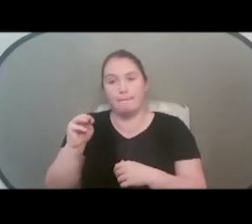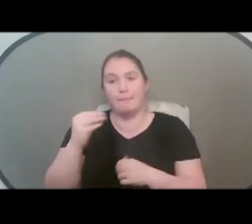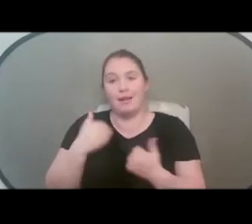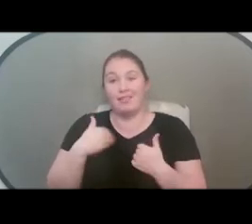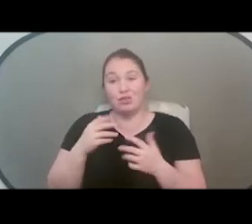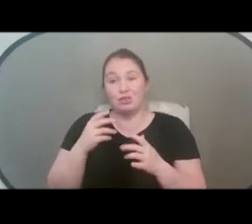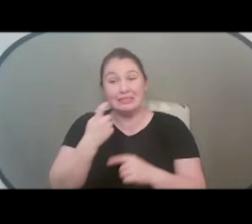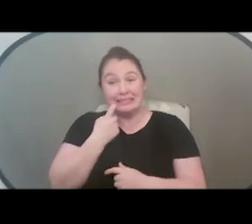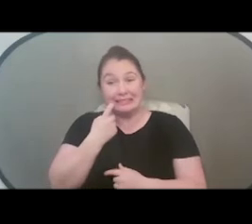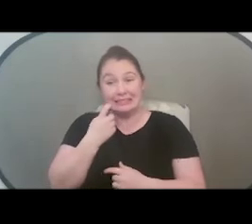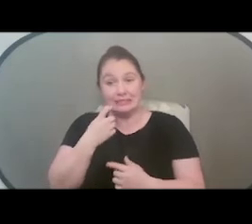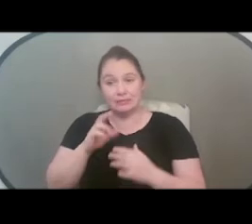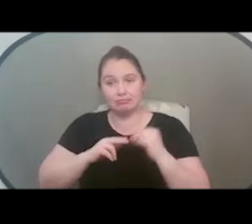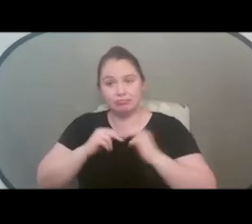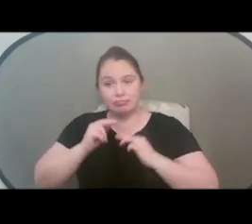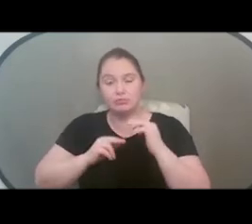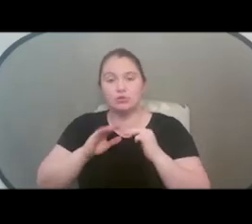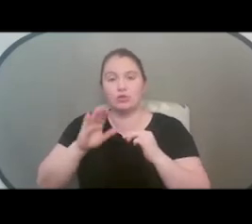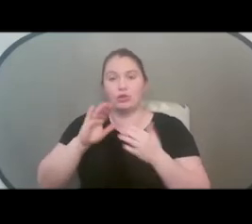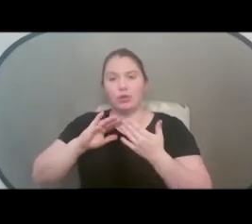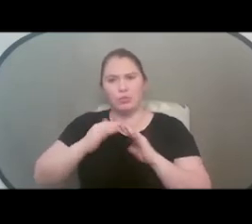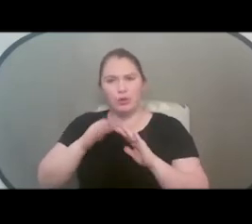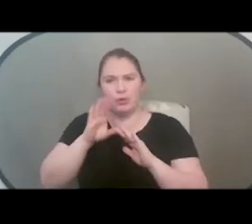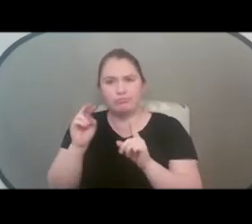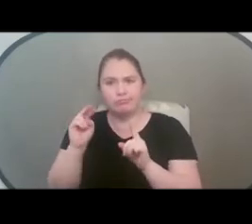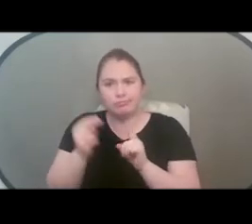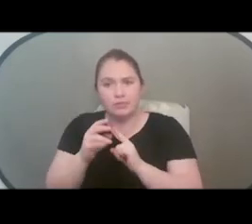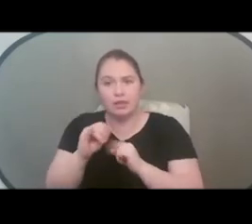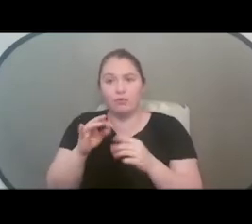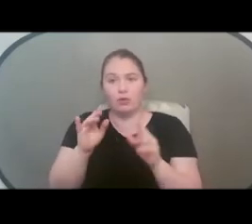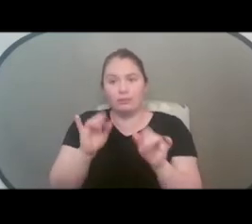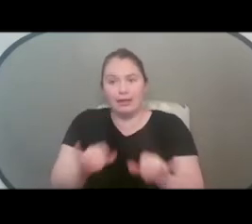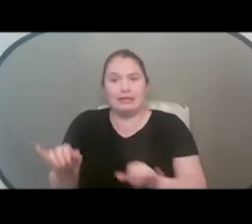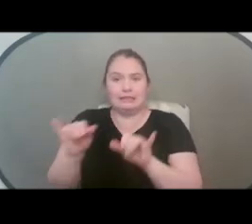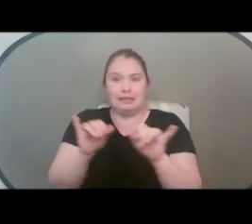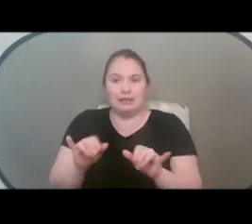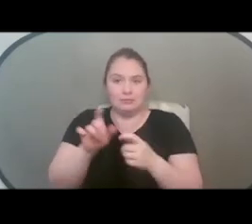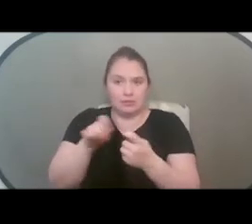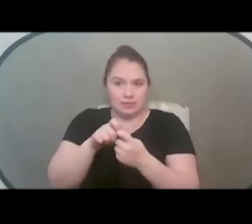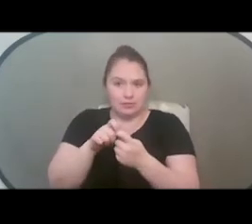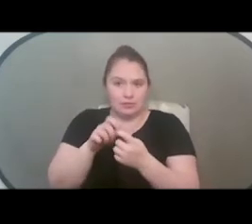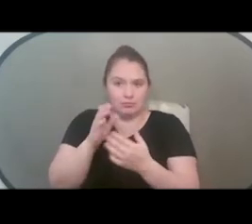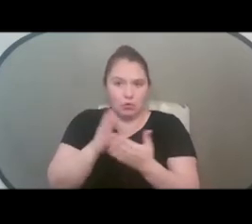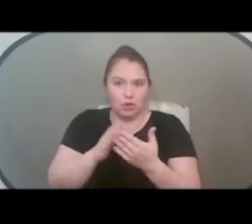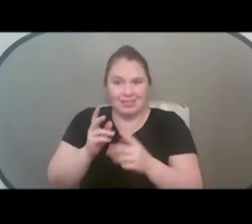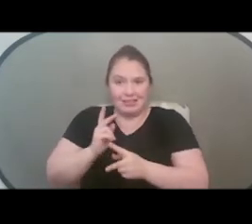do you think the community or your perception would be if we maintain certain parts?